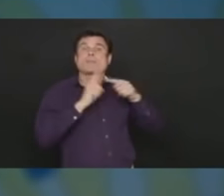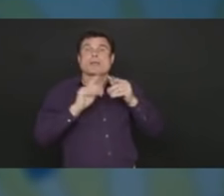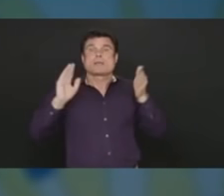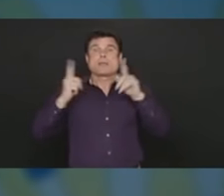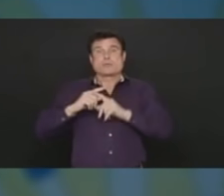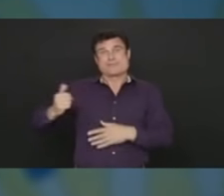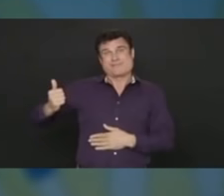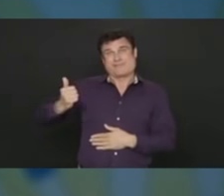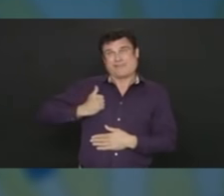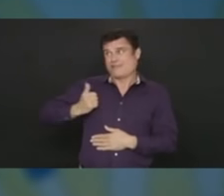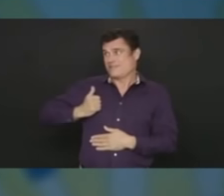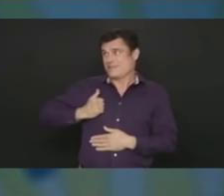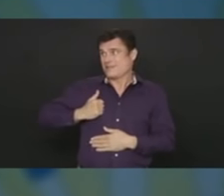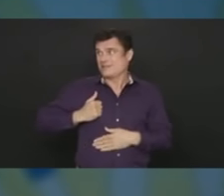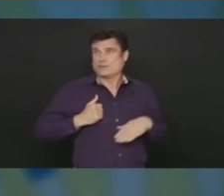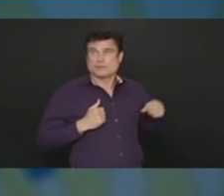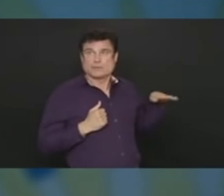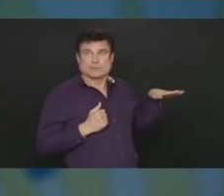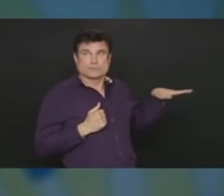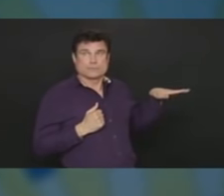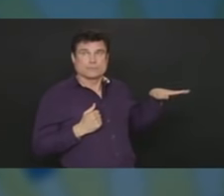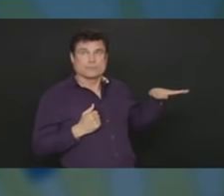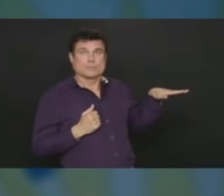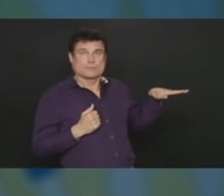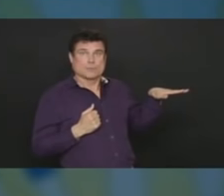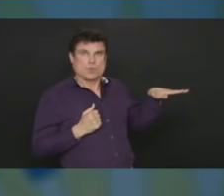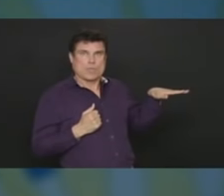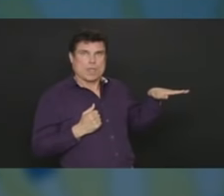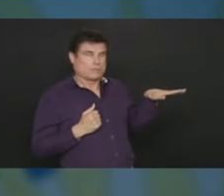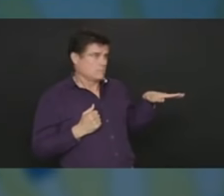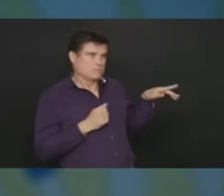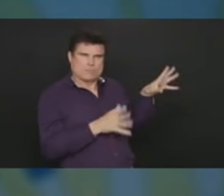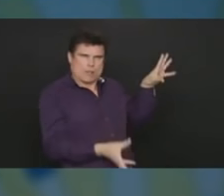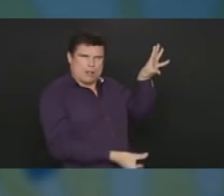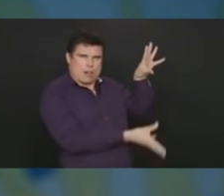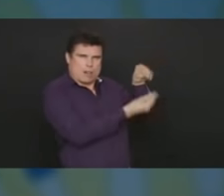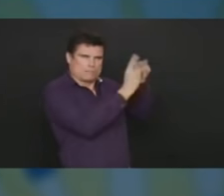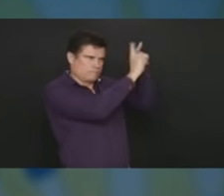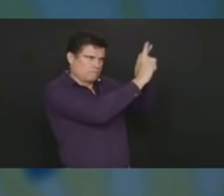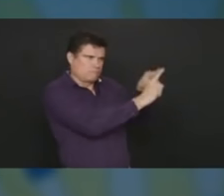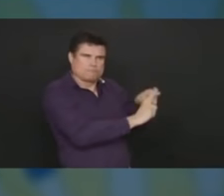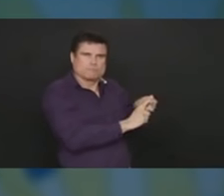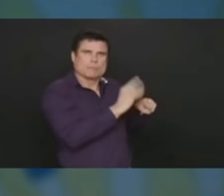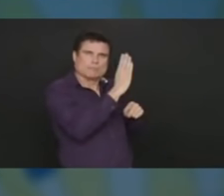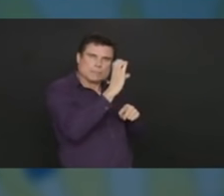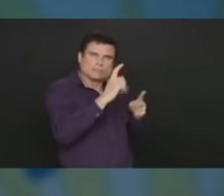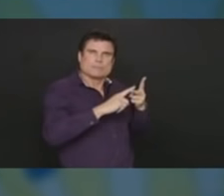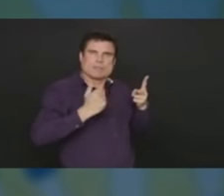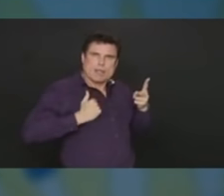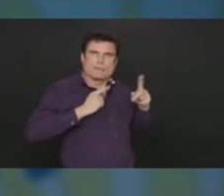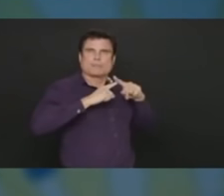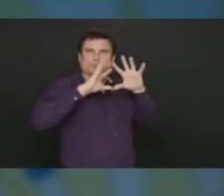course that it reflects the numbers of deaths that we've had, unfortunately, in long-term care homes in our elderly.